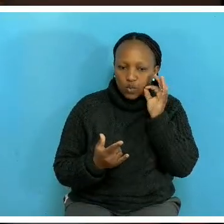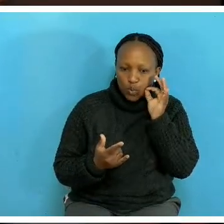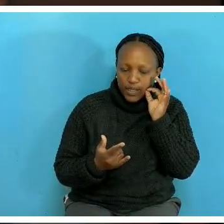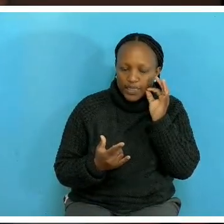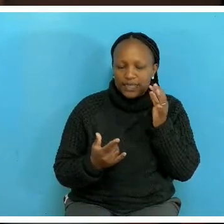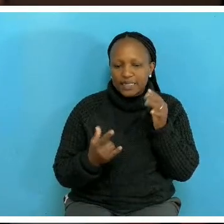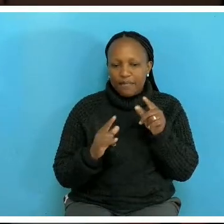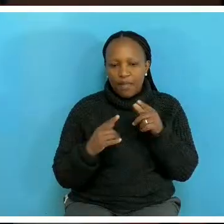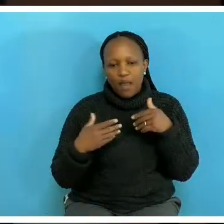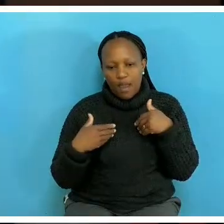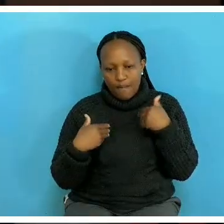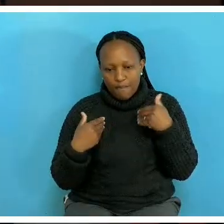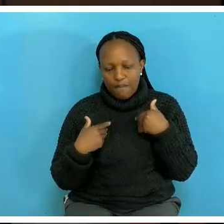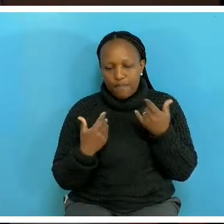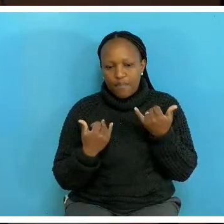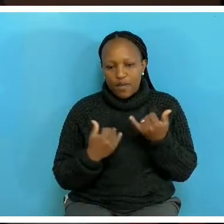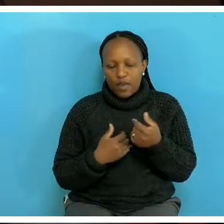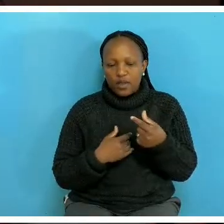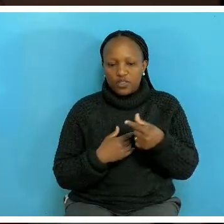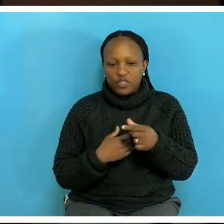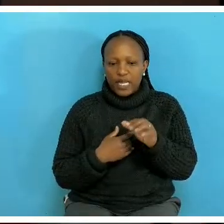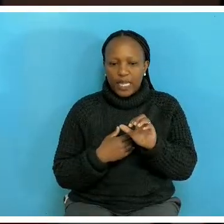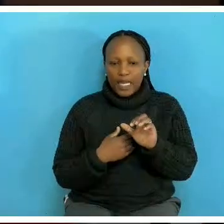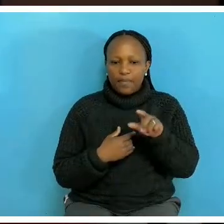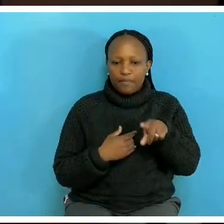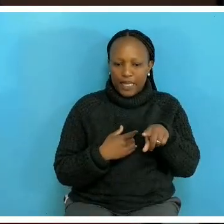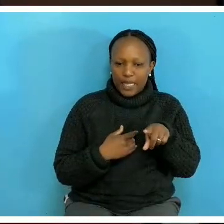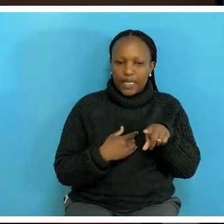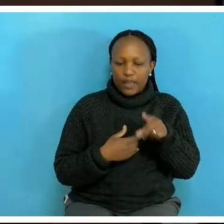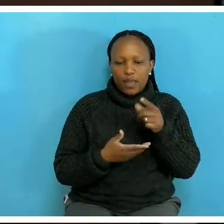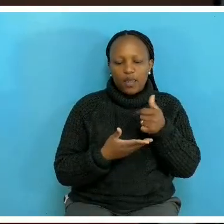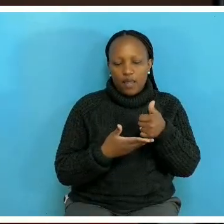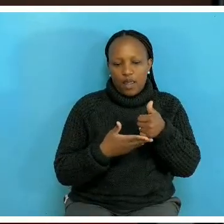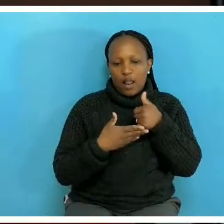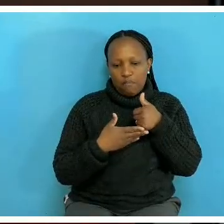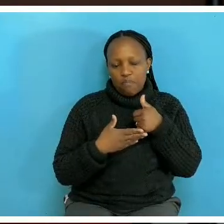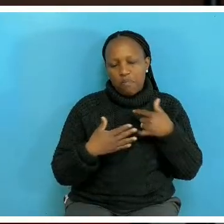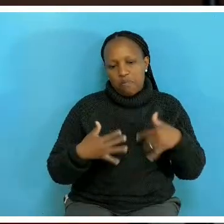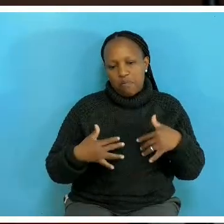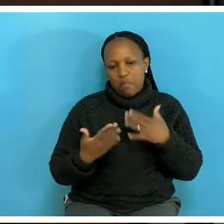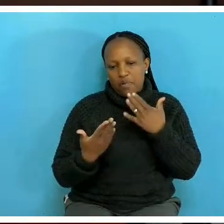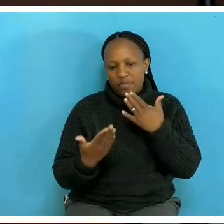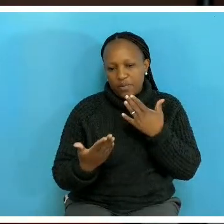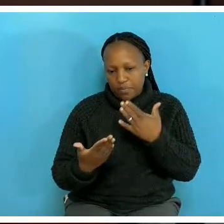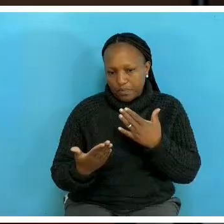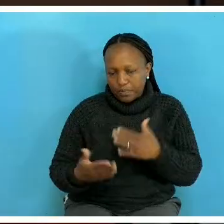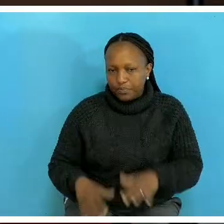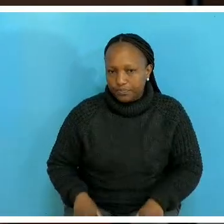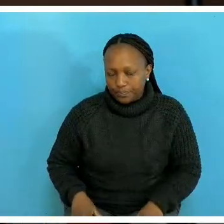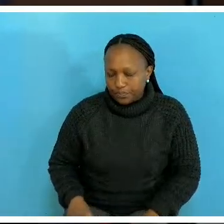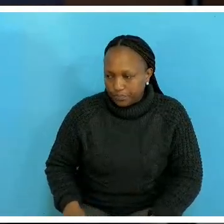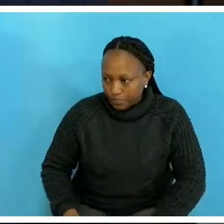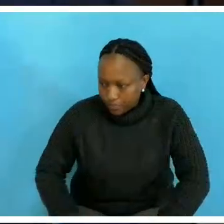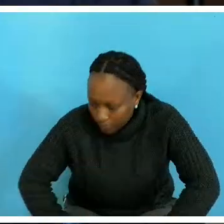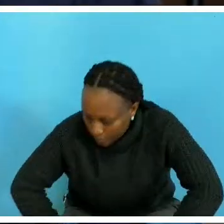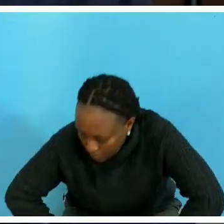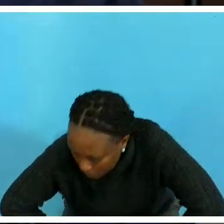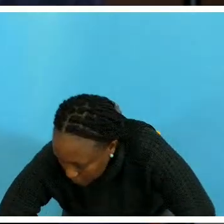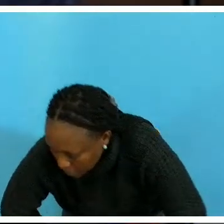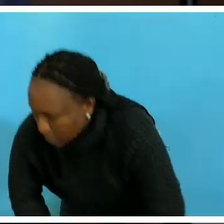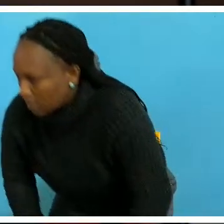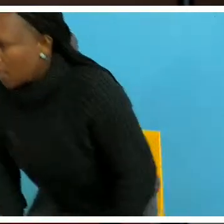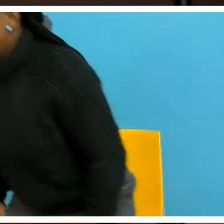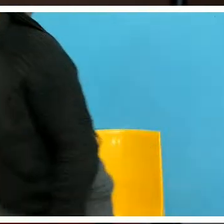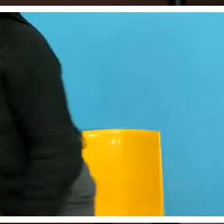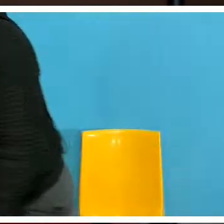I'm happy GEP is helping us in our ward. Thank you. Thank you very